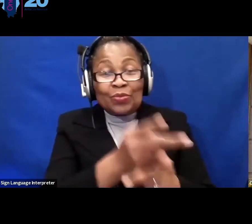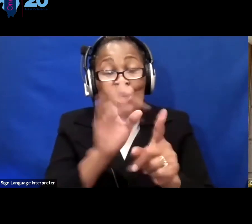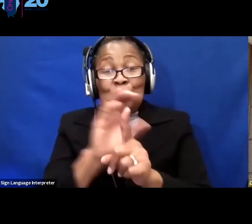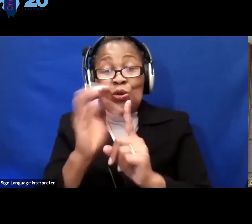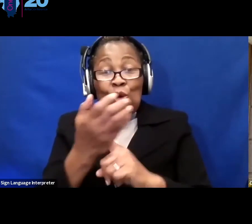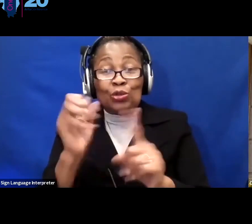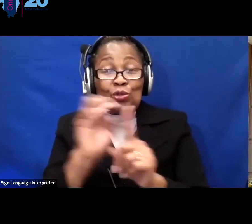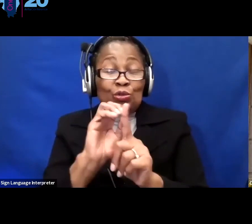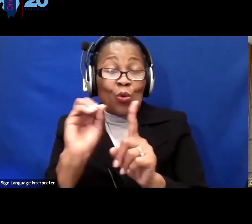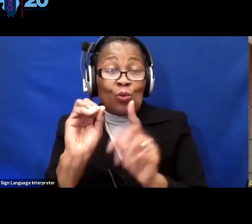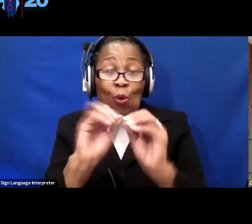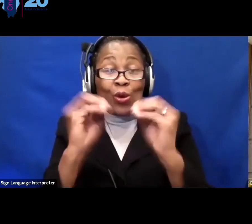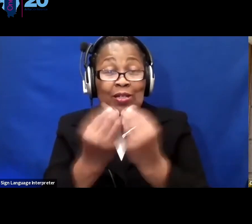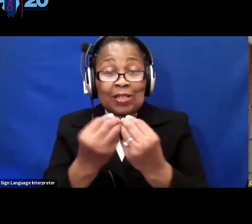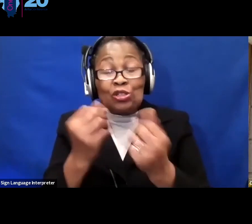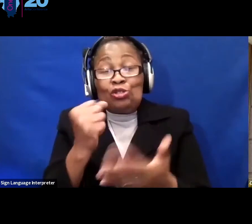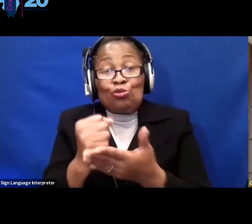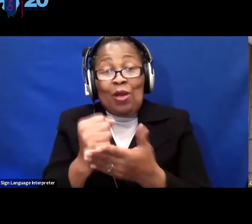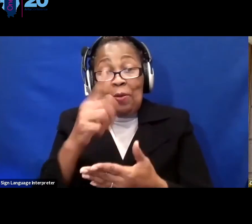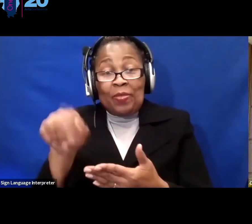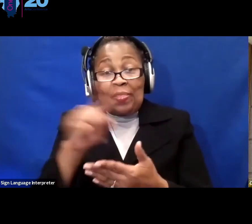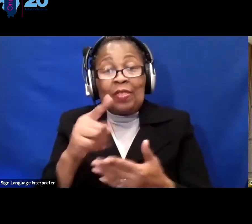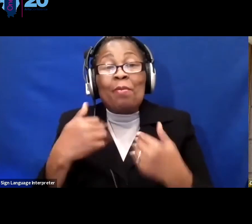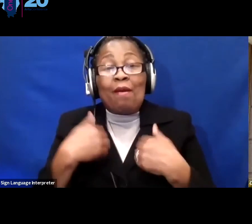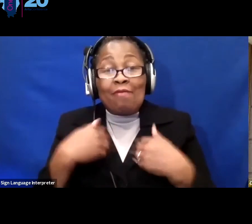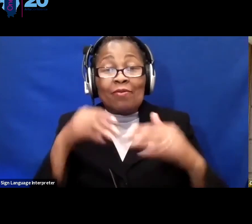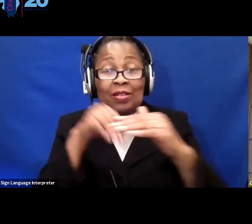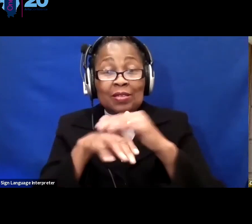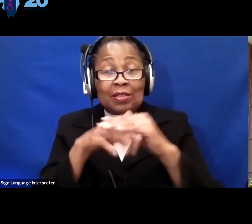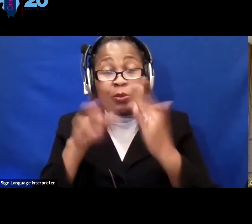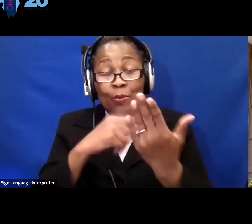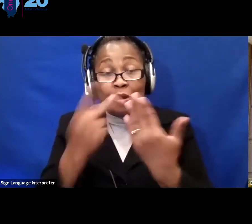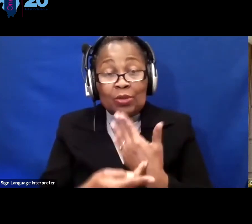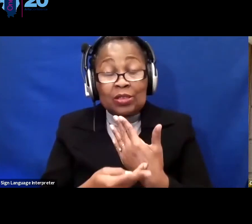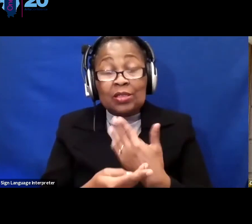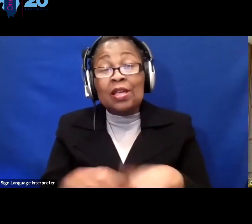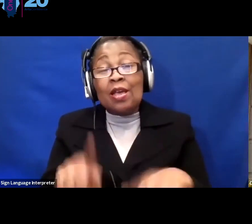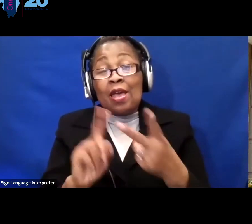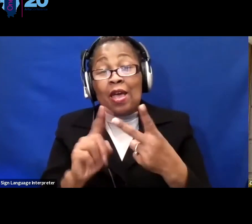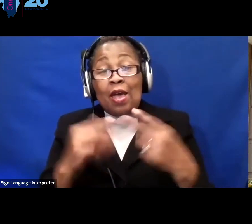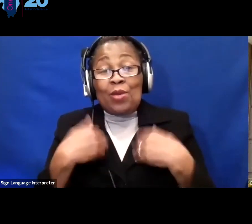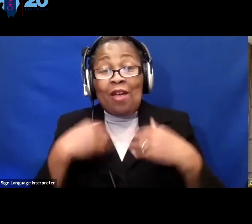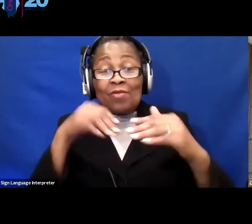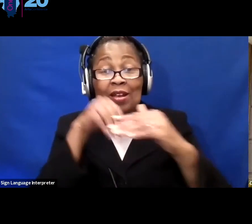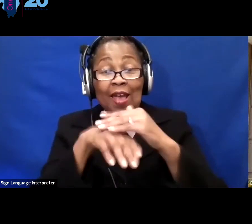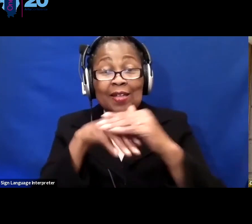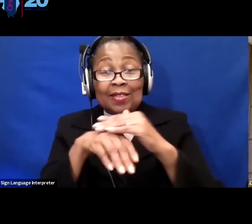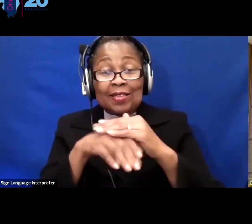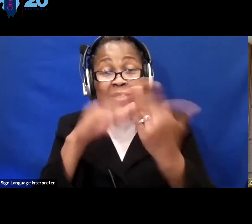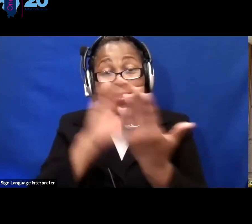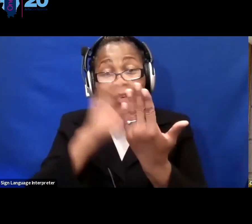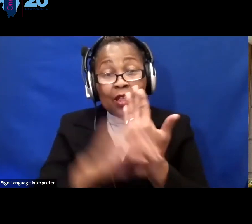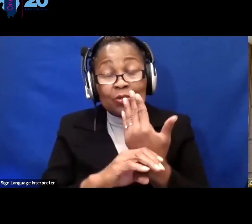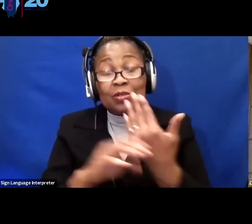area to help them facilitate accessible programming. And we also have an access calendar that lists accessible